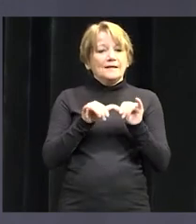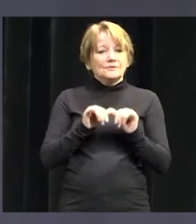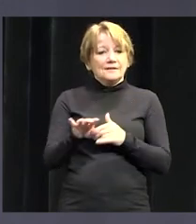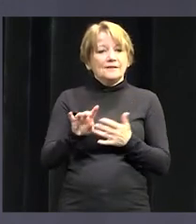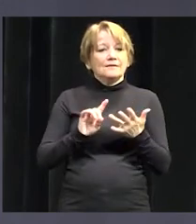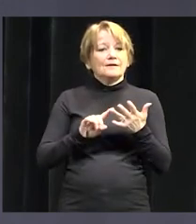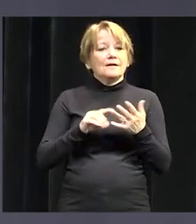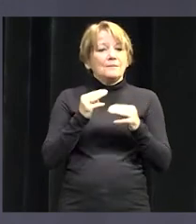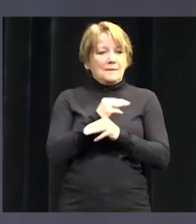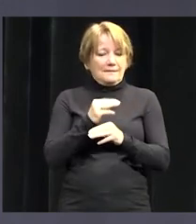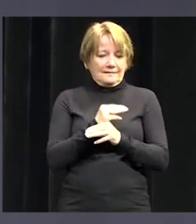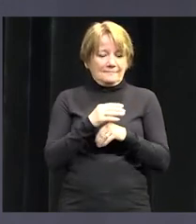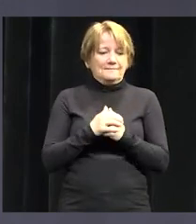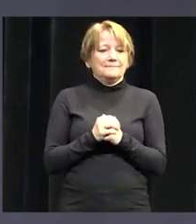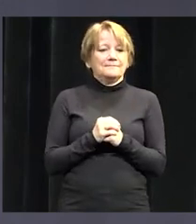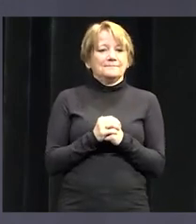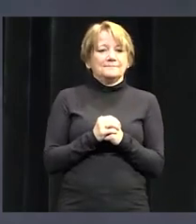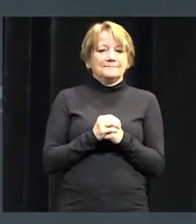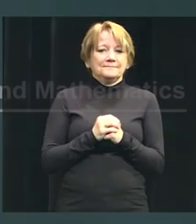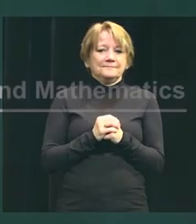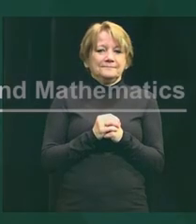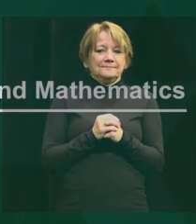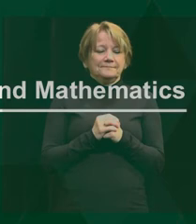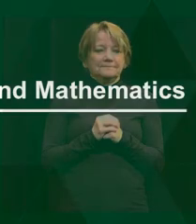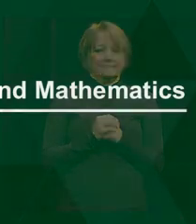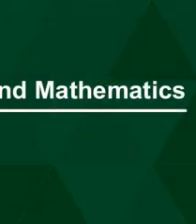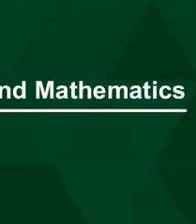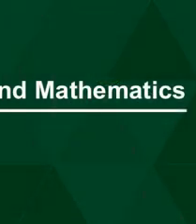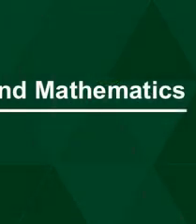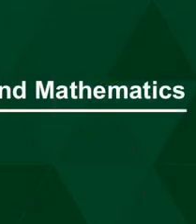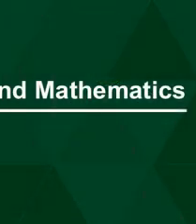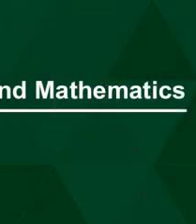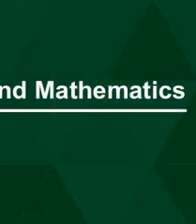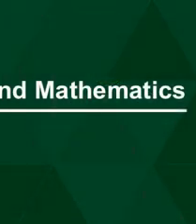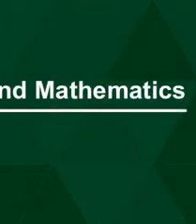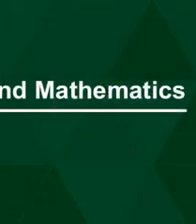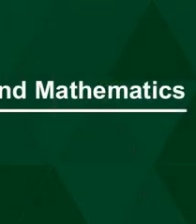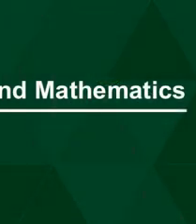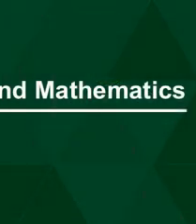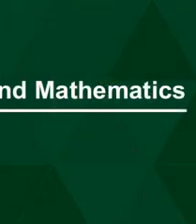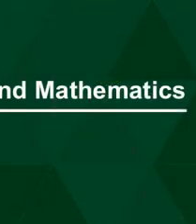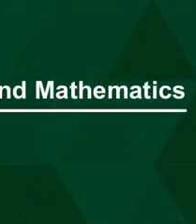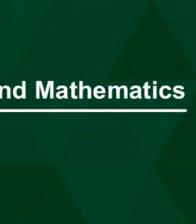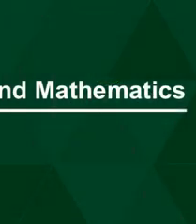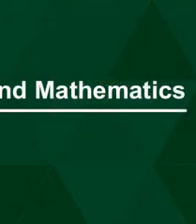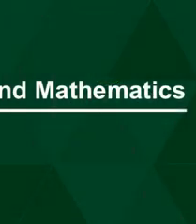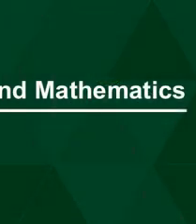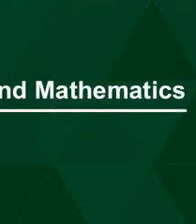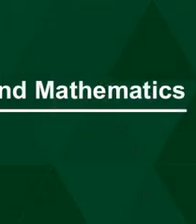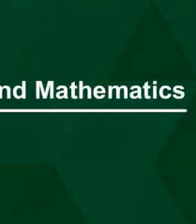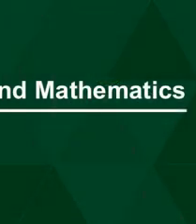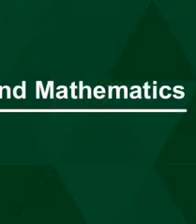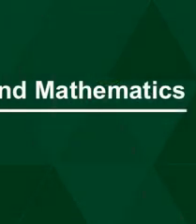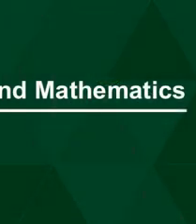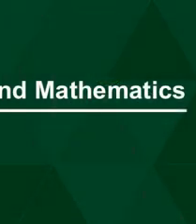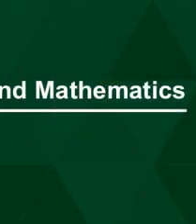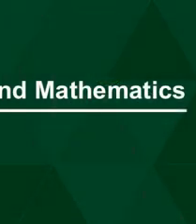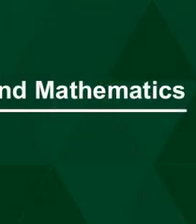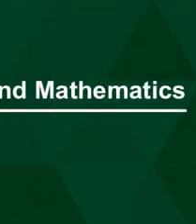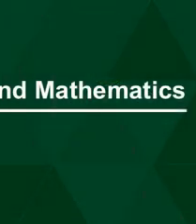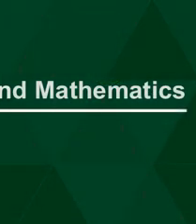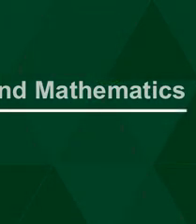engineering and mathematics computer information systems business information systems